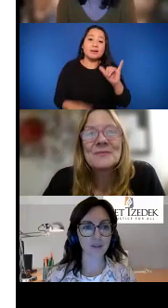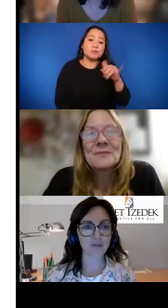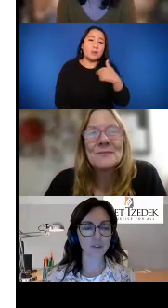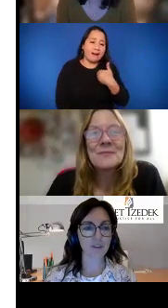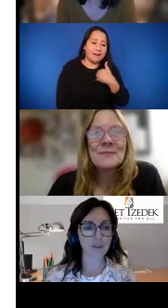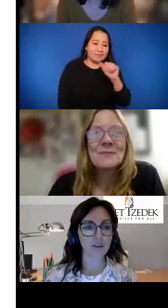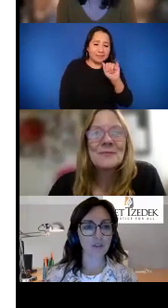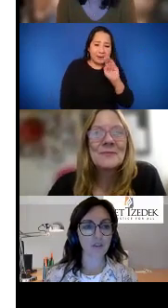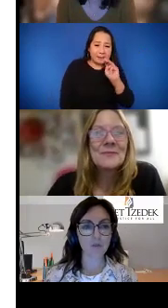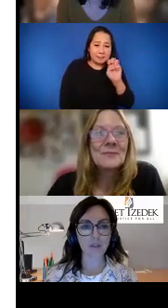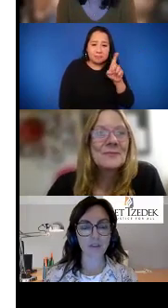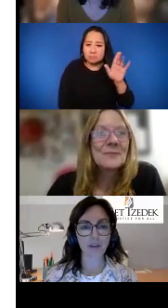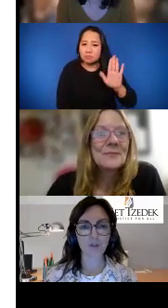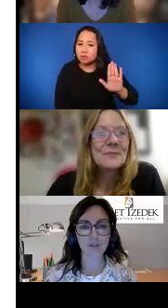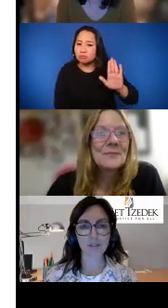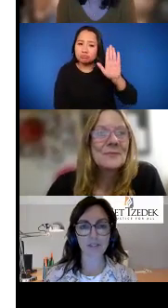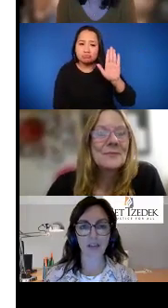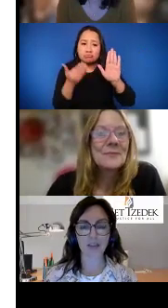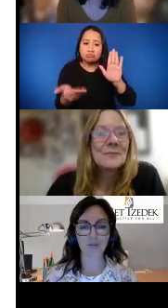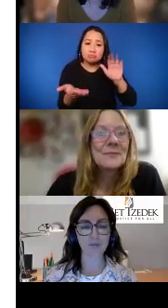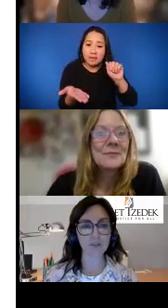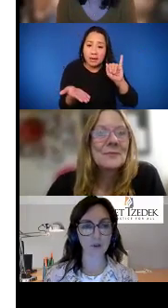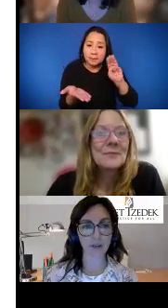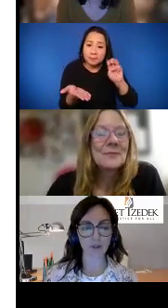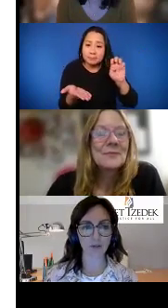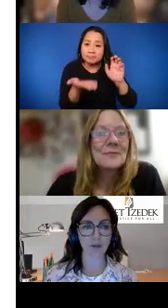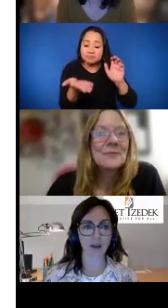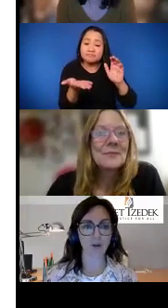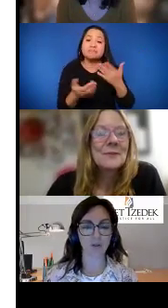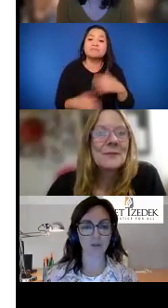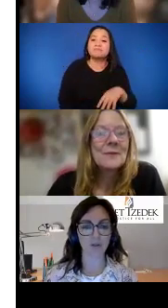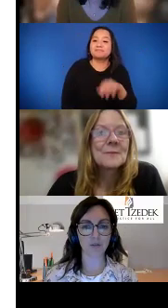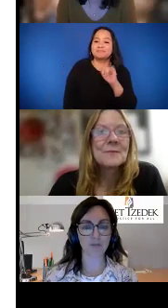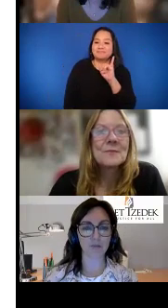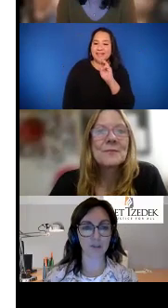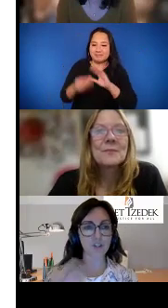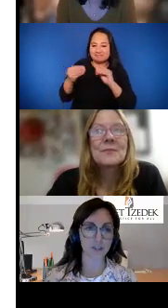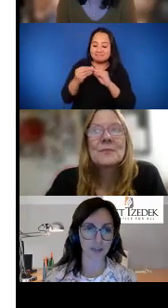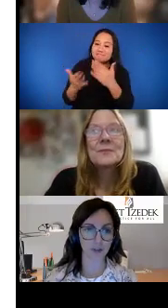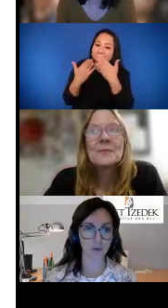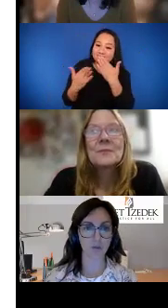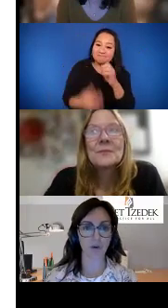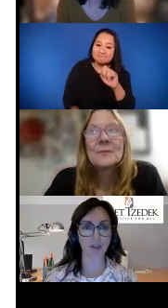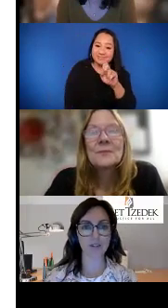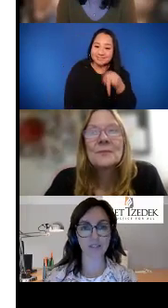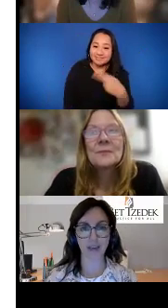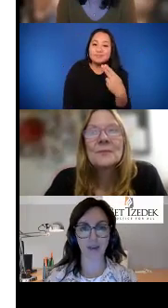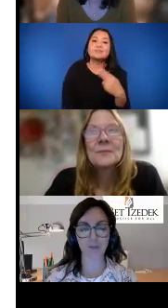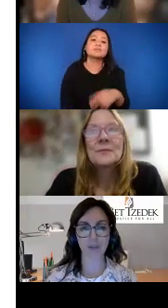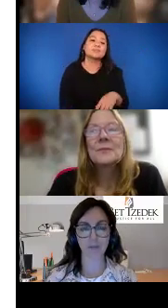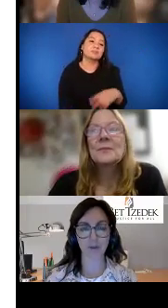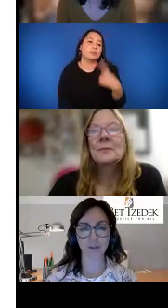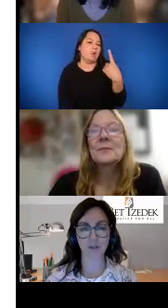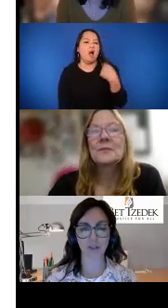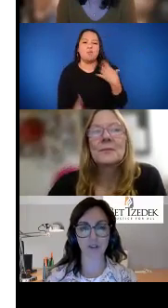Thanks, Steph. The one thing that I would say, we've been talking a lot about prevention and how to avoid